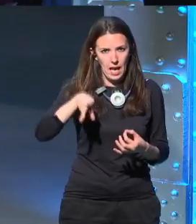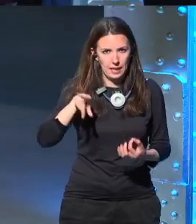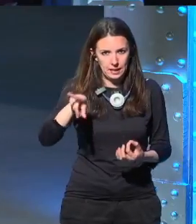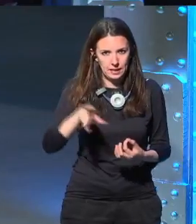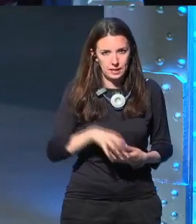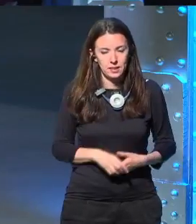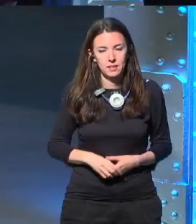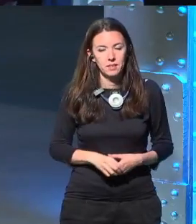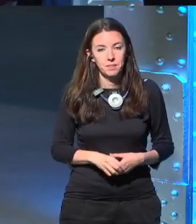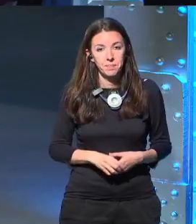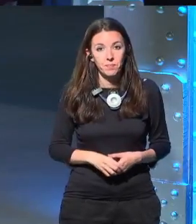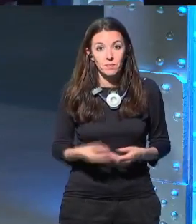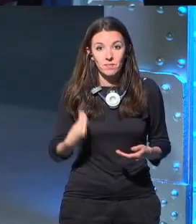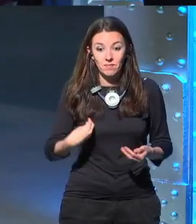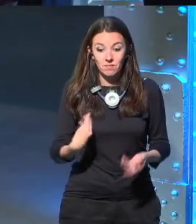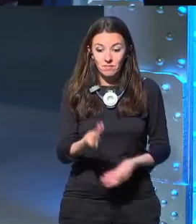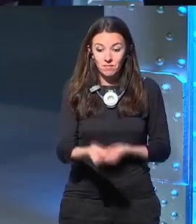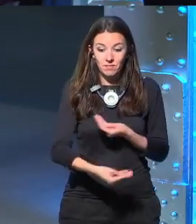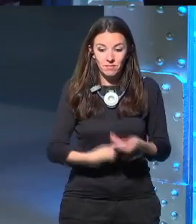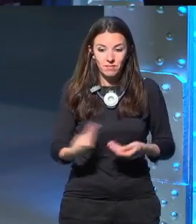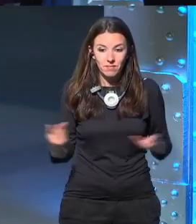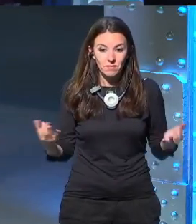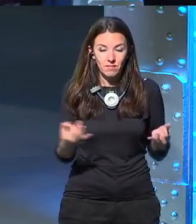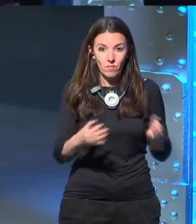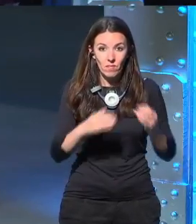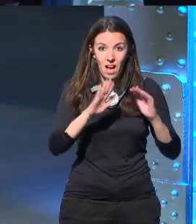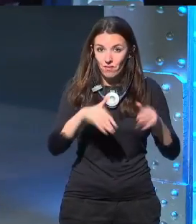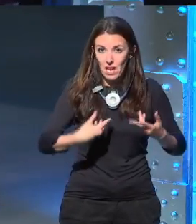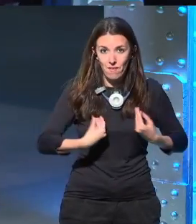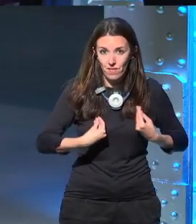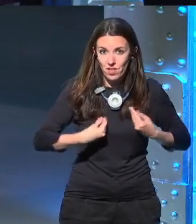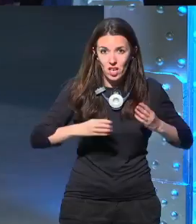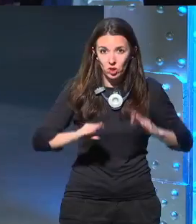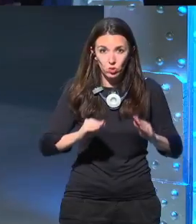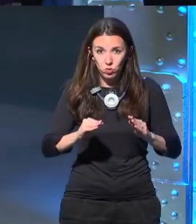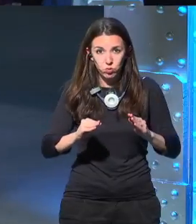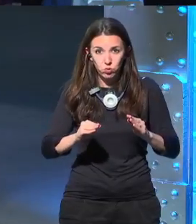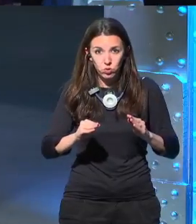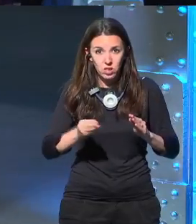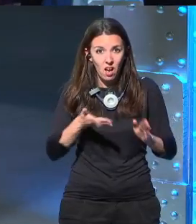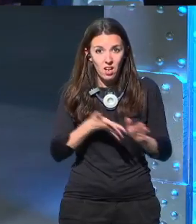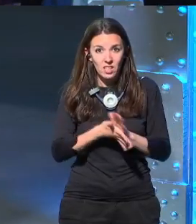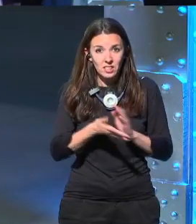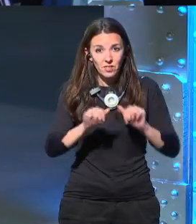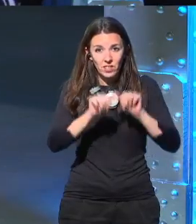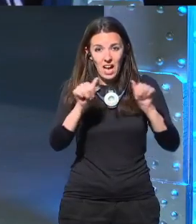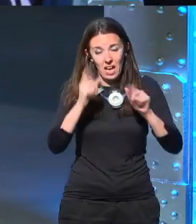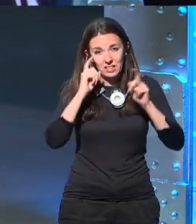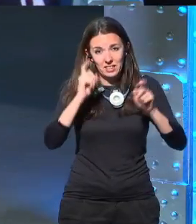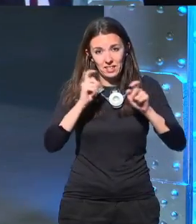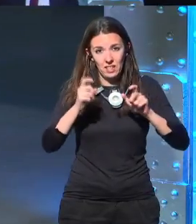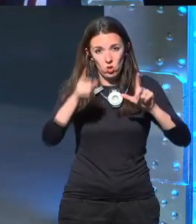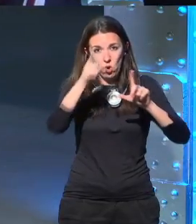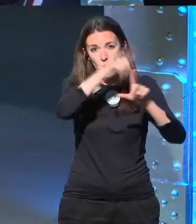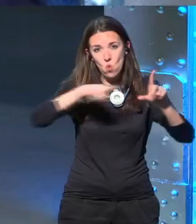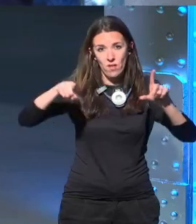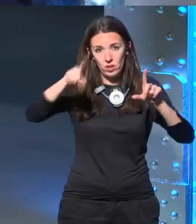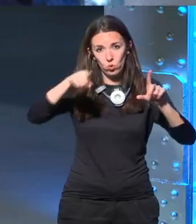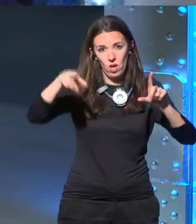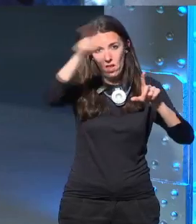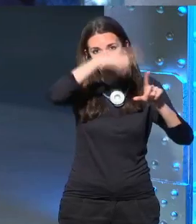he's doing near the very end of his life is he's still trying to square the circle. He's using a trick of Euclid that